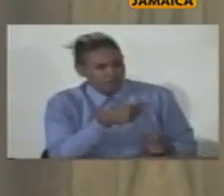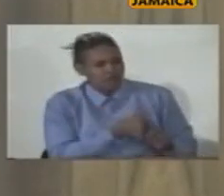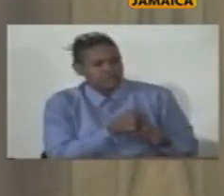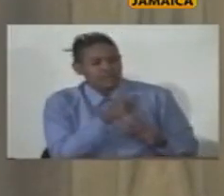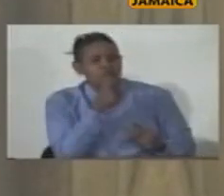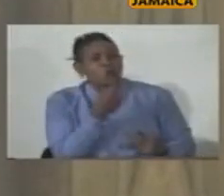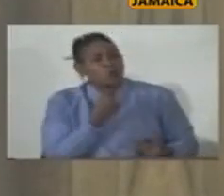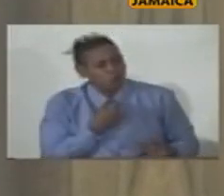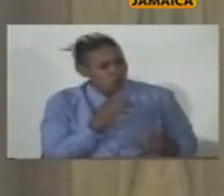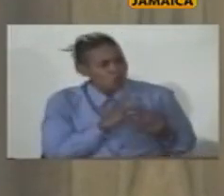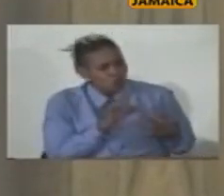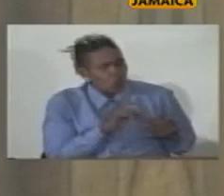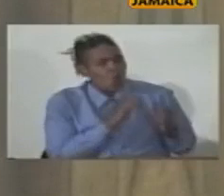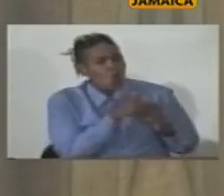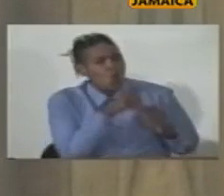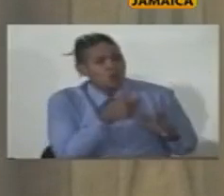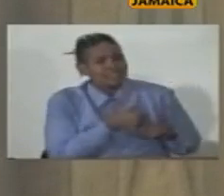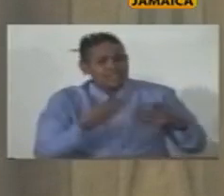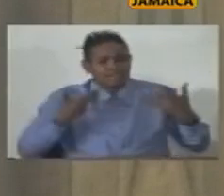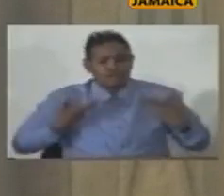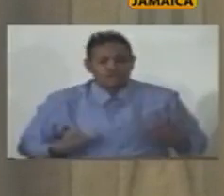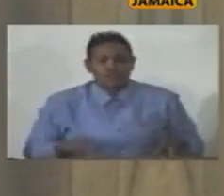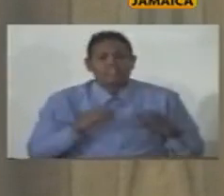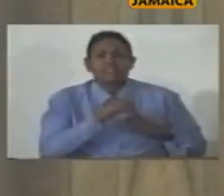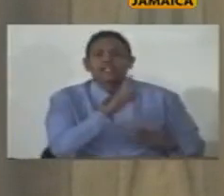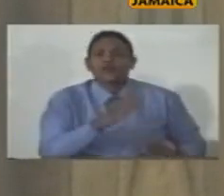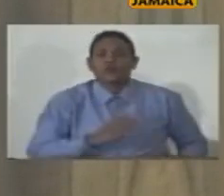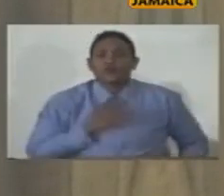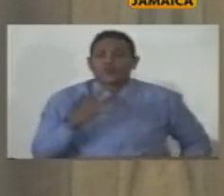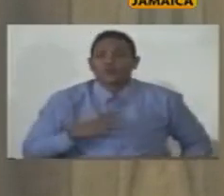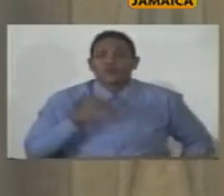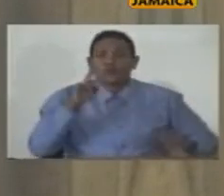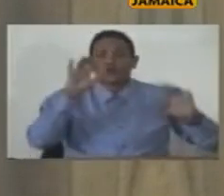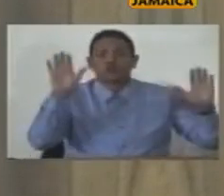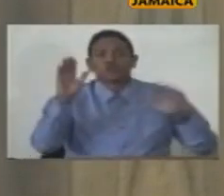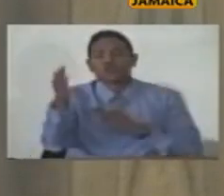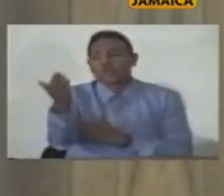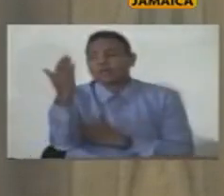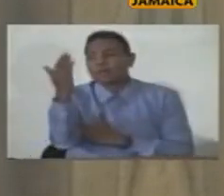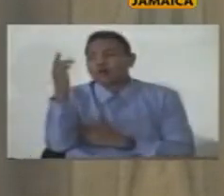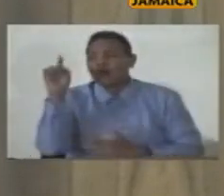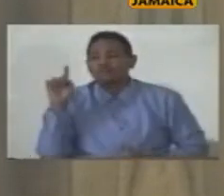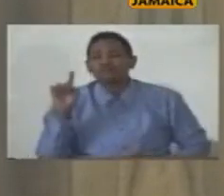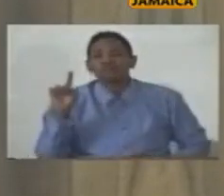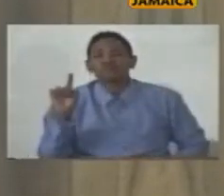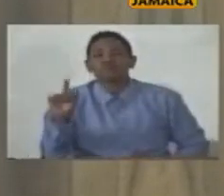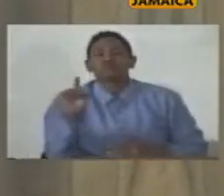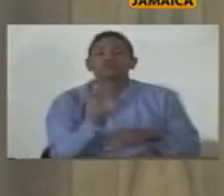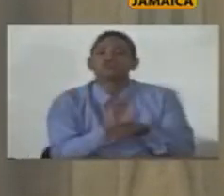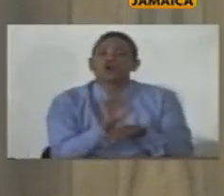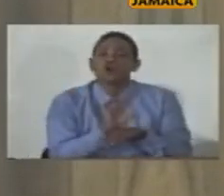told me how she was dressed in her finest one Sunday morning and walking to church,